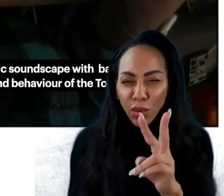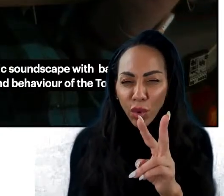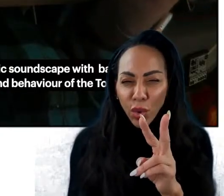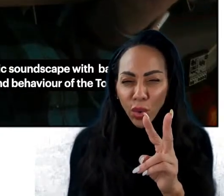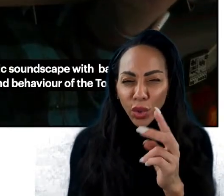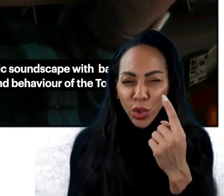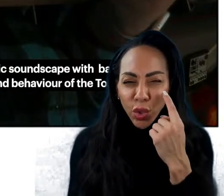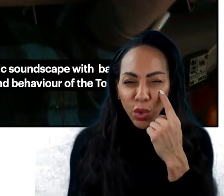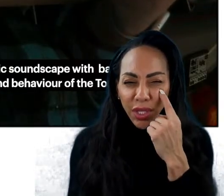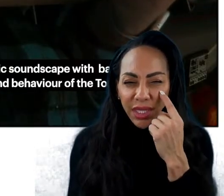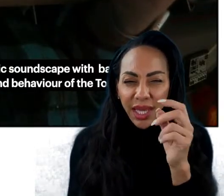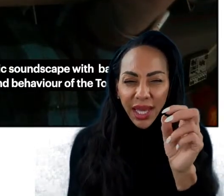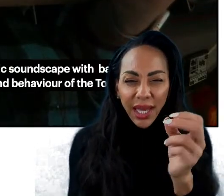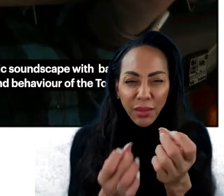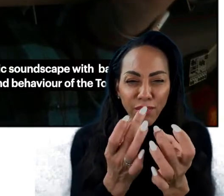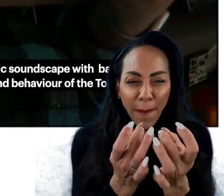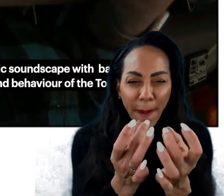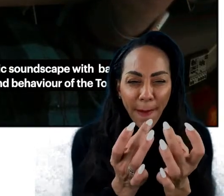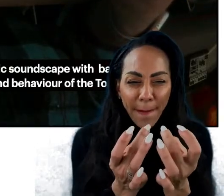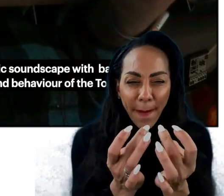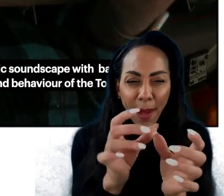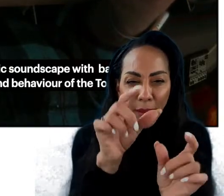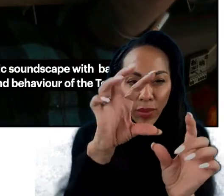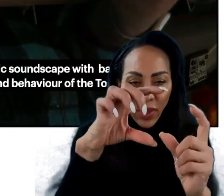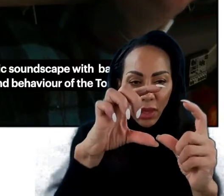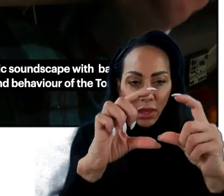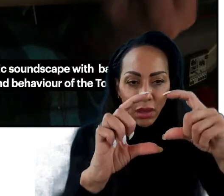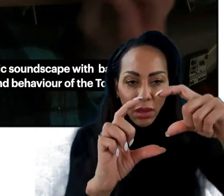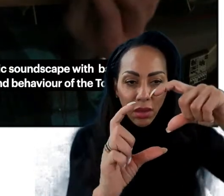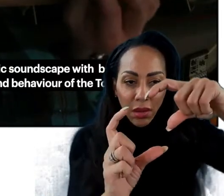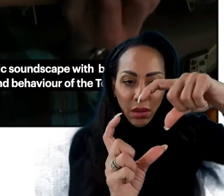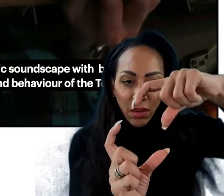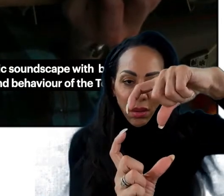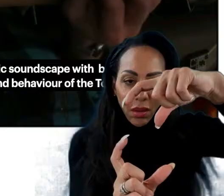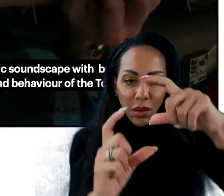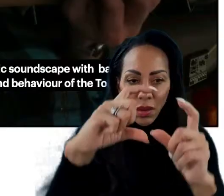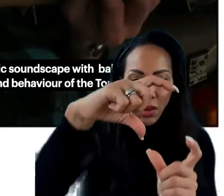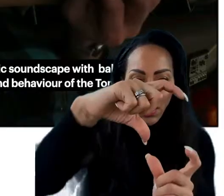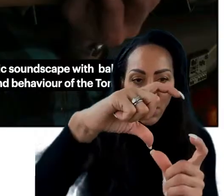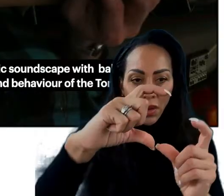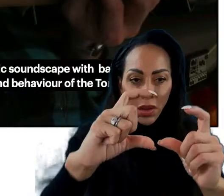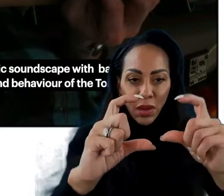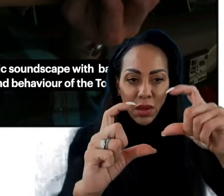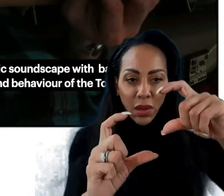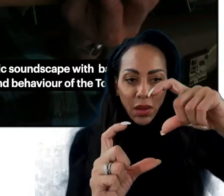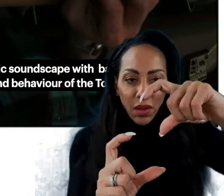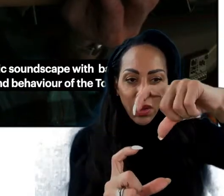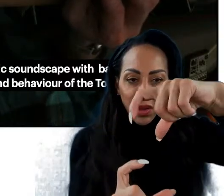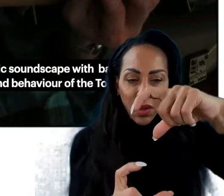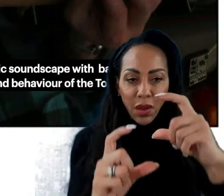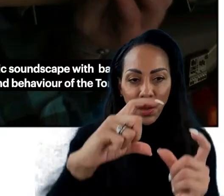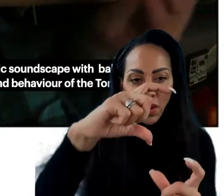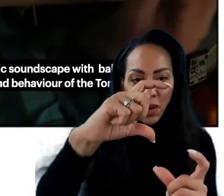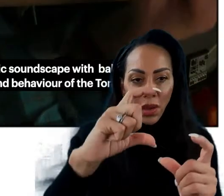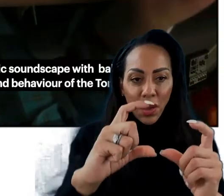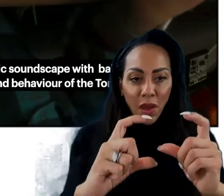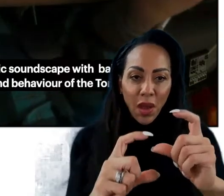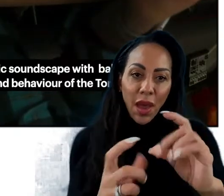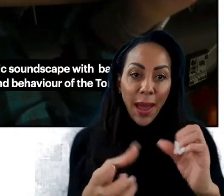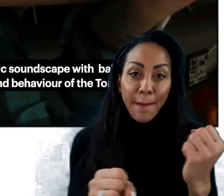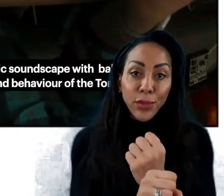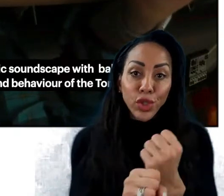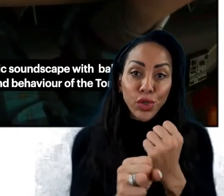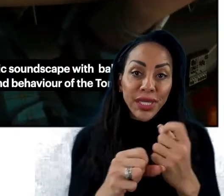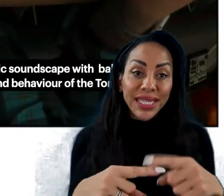just tweaking the behavior of the synthesizer and the behavior of the physics with the tombola and trying to